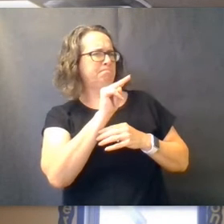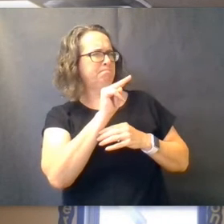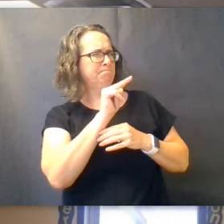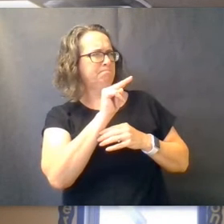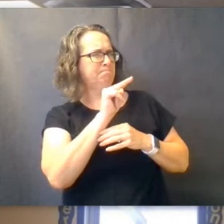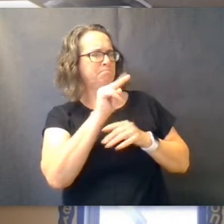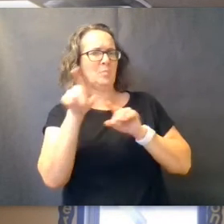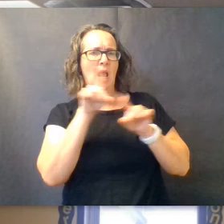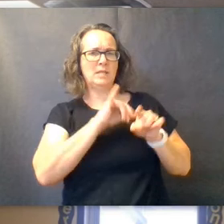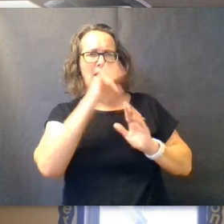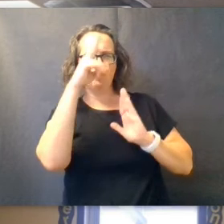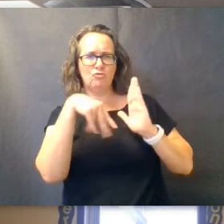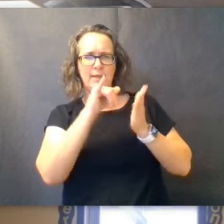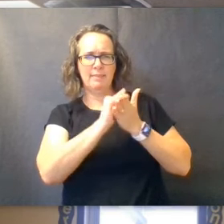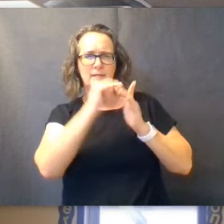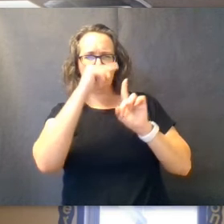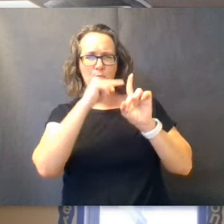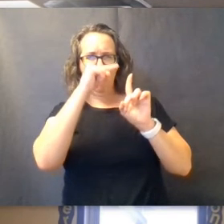thermometer,